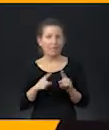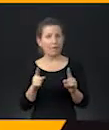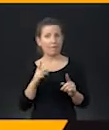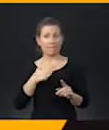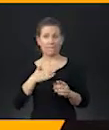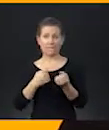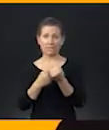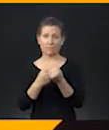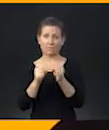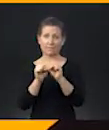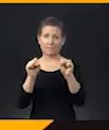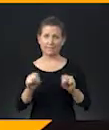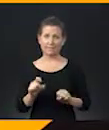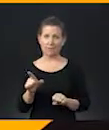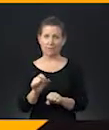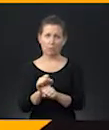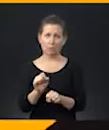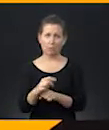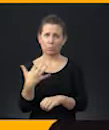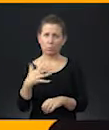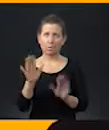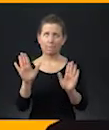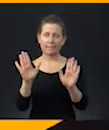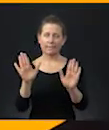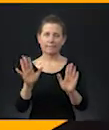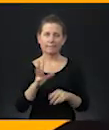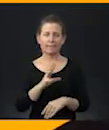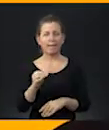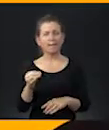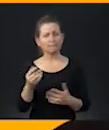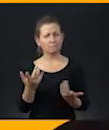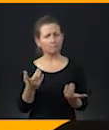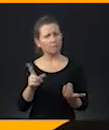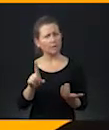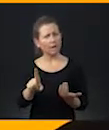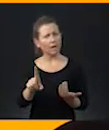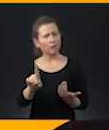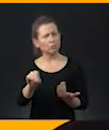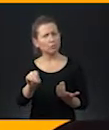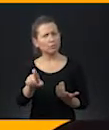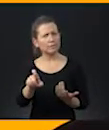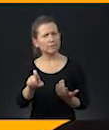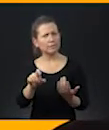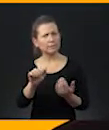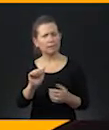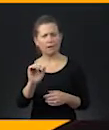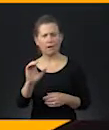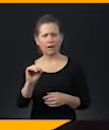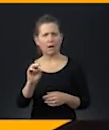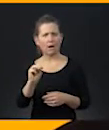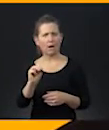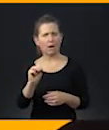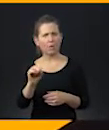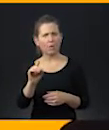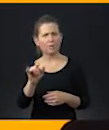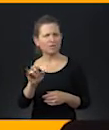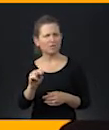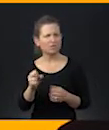I have an amazing support system at work, and you know, I do need accommodations,